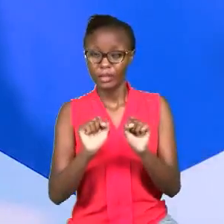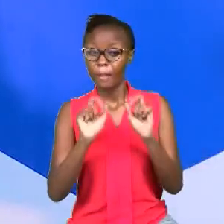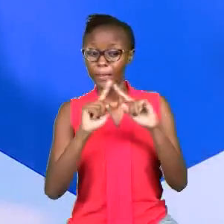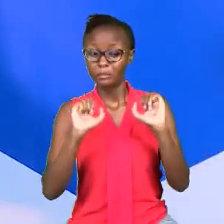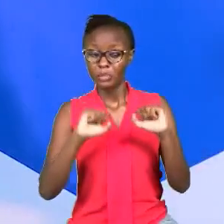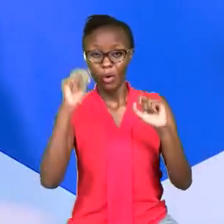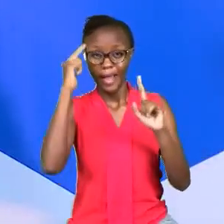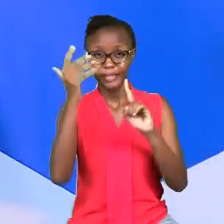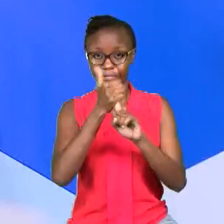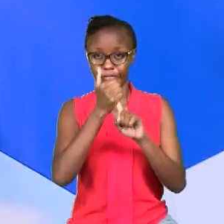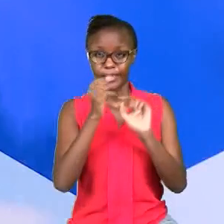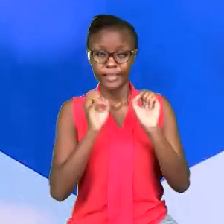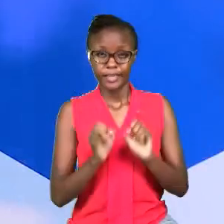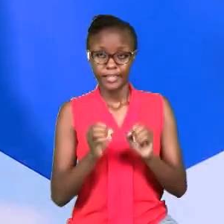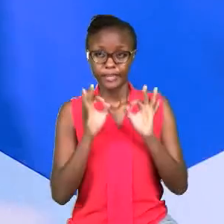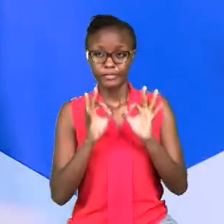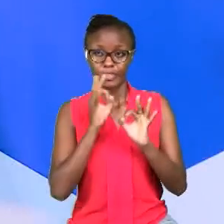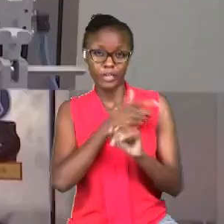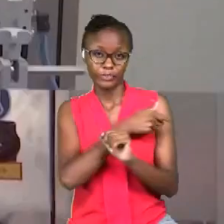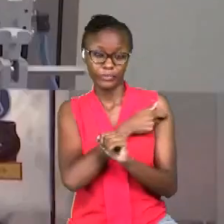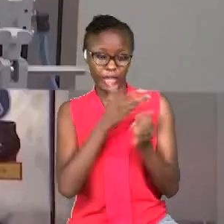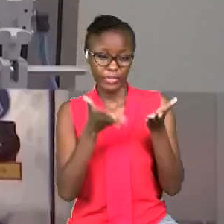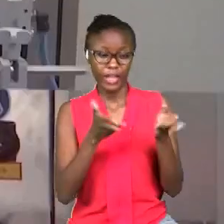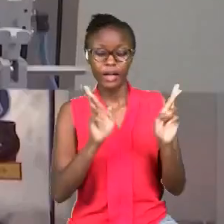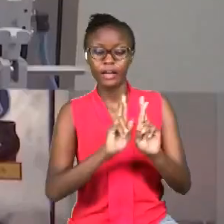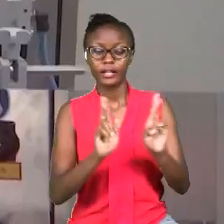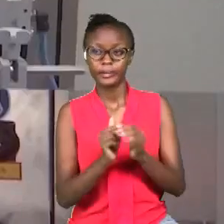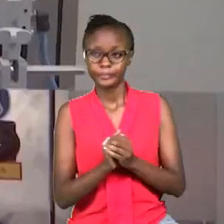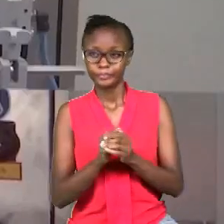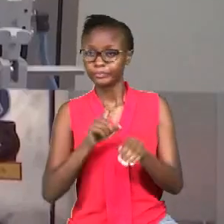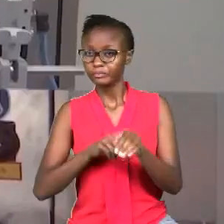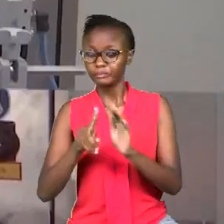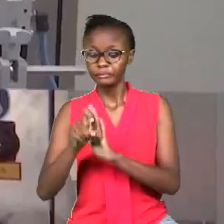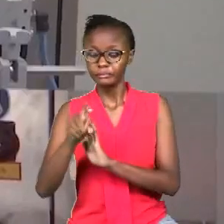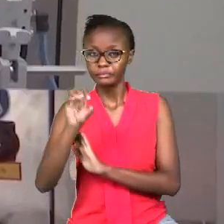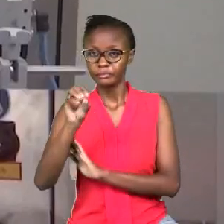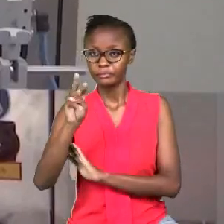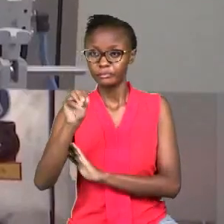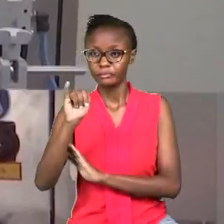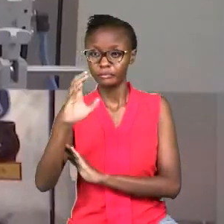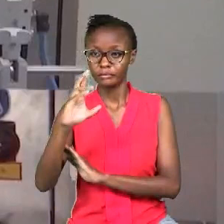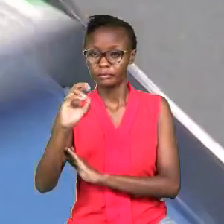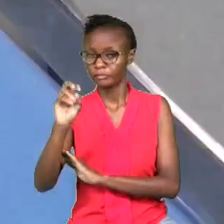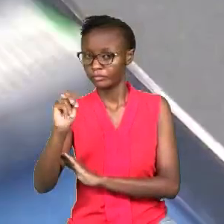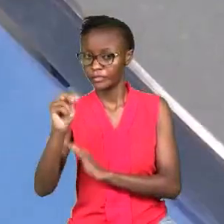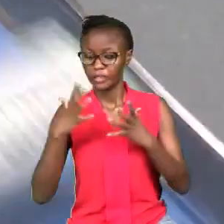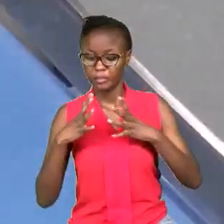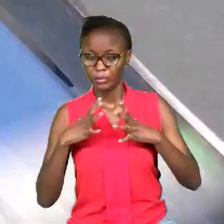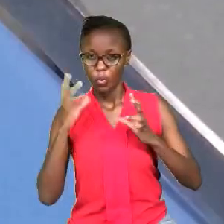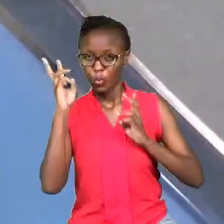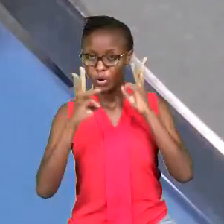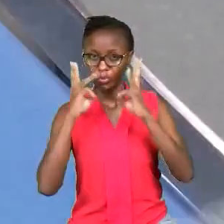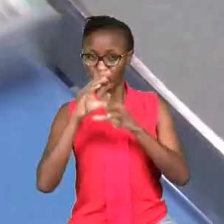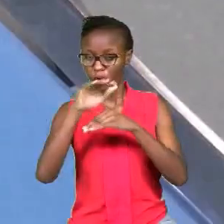the vaccines that who will want to access is readily available. With the Omicron strain of COVID-19 causing jitters around the world,